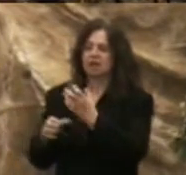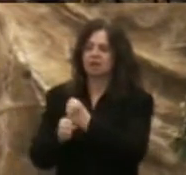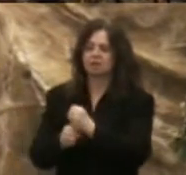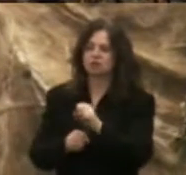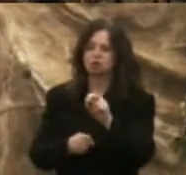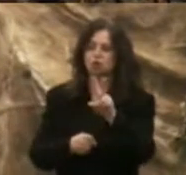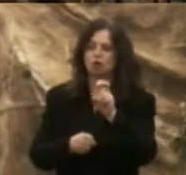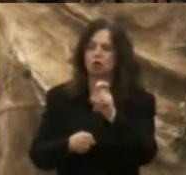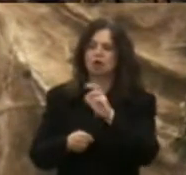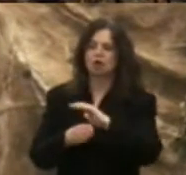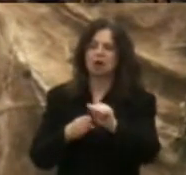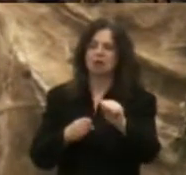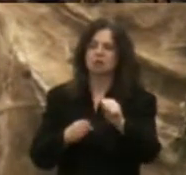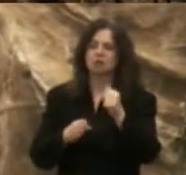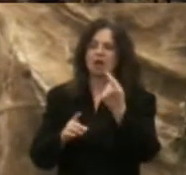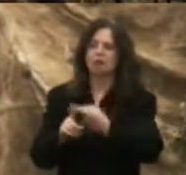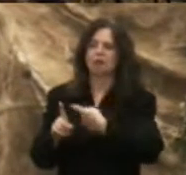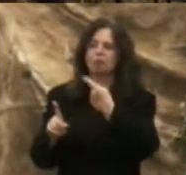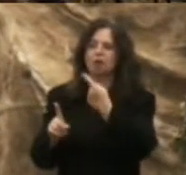$200 a month.